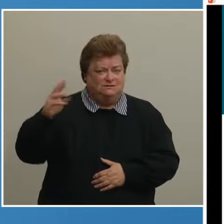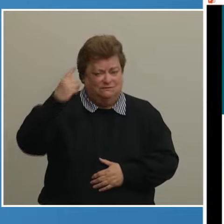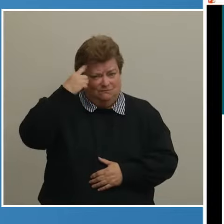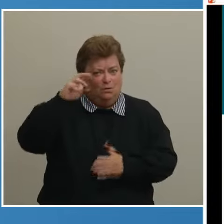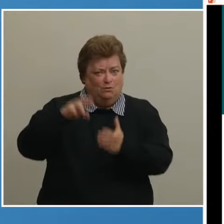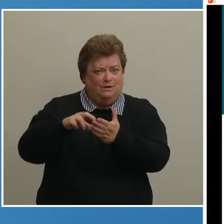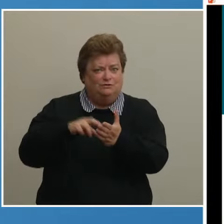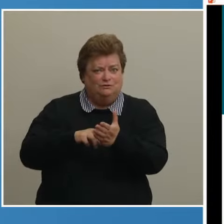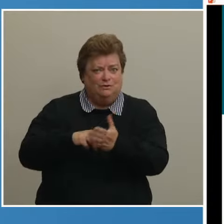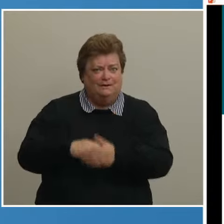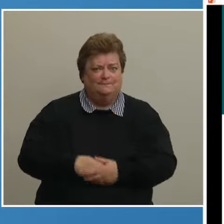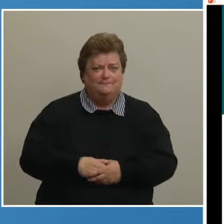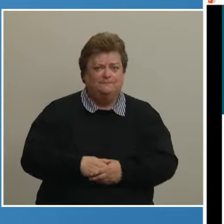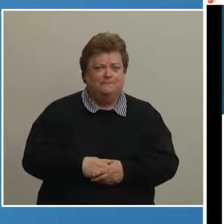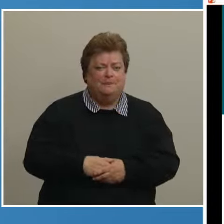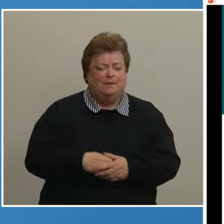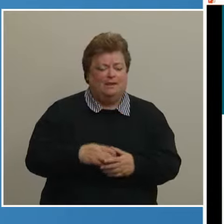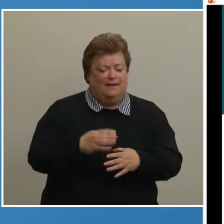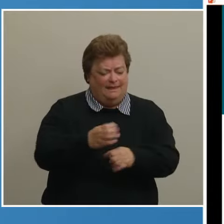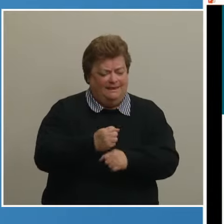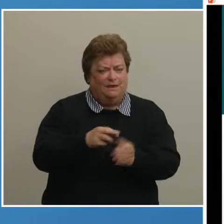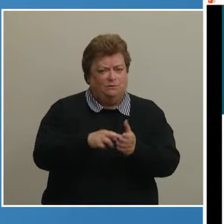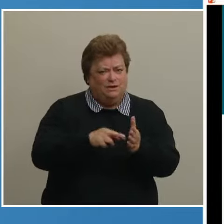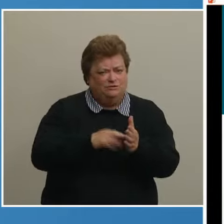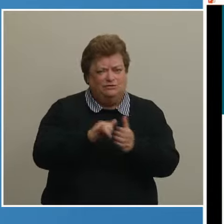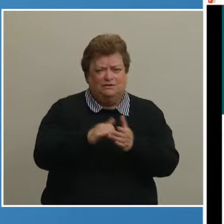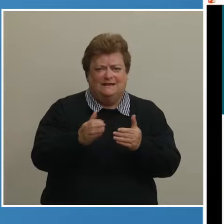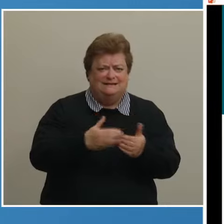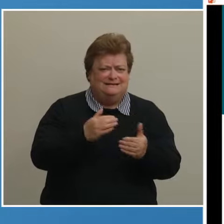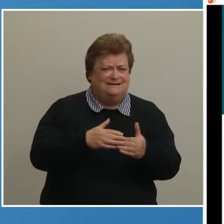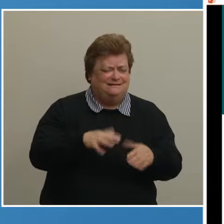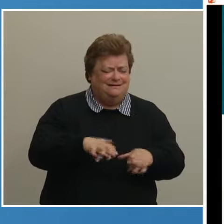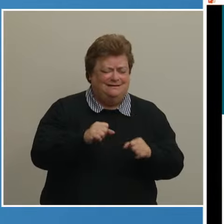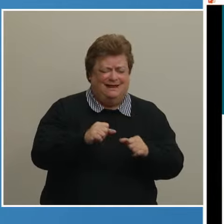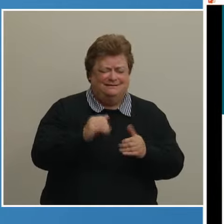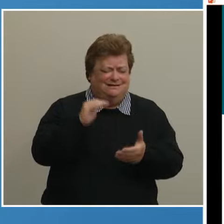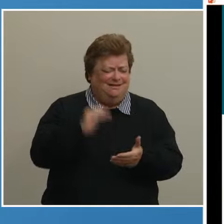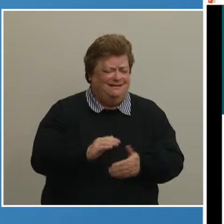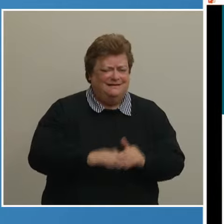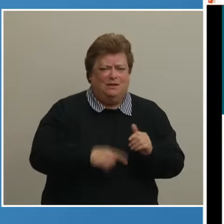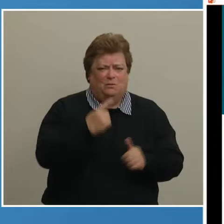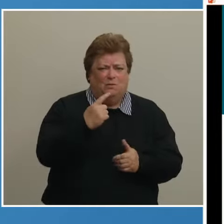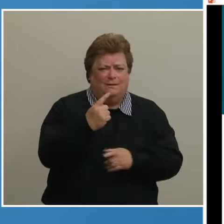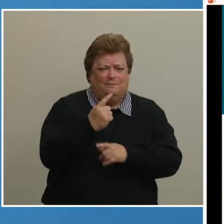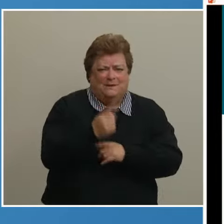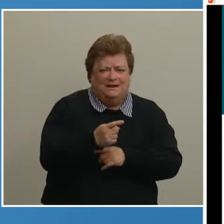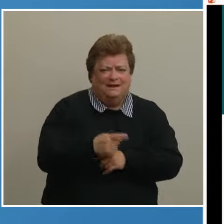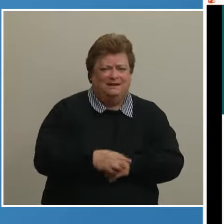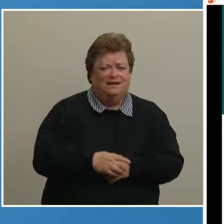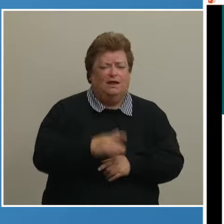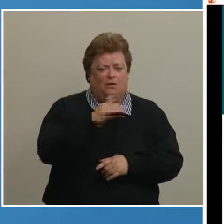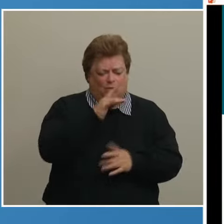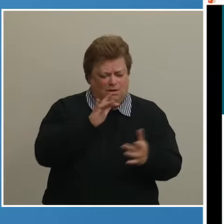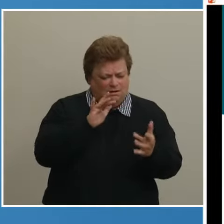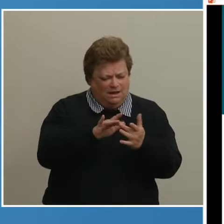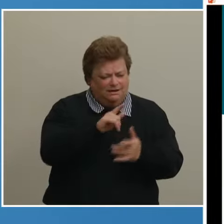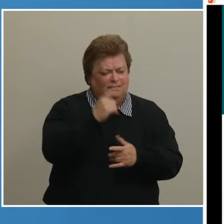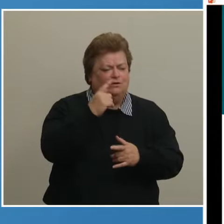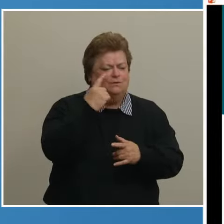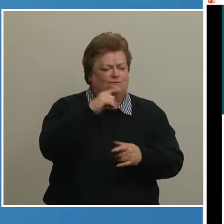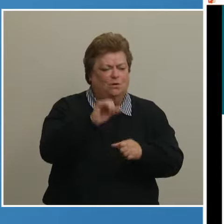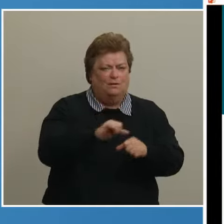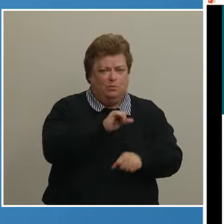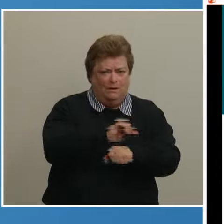402-441-8006 to register. And getting registered is easy, takes less than a minute, and it ensures that you will be contacted for an appointment at one of our local